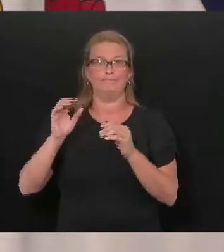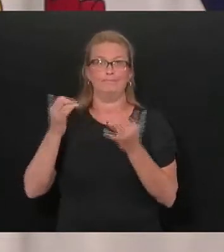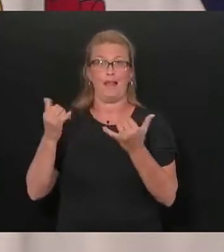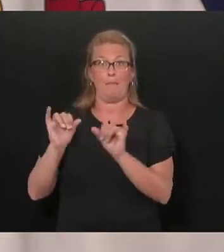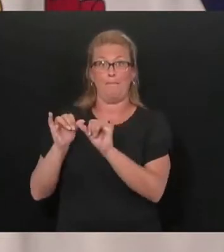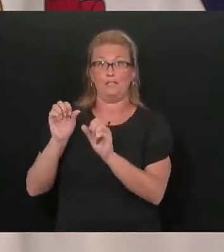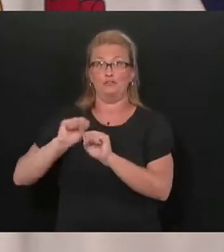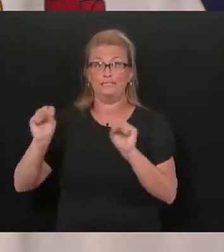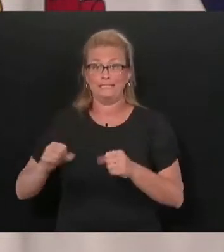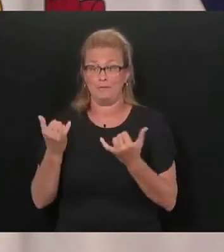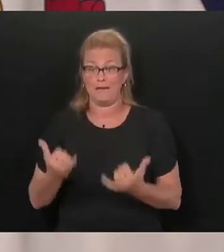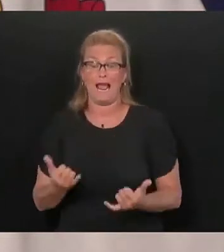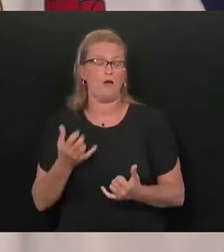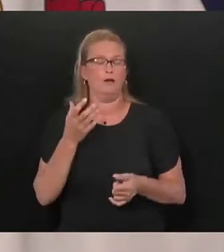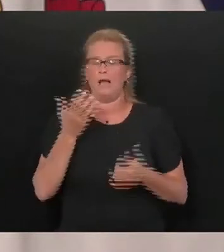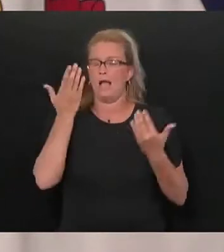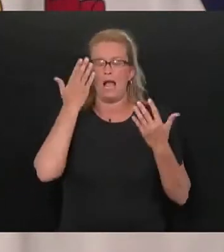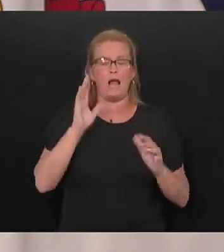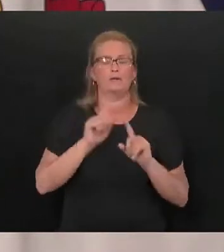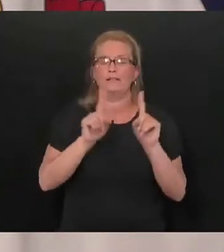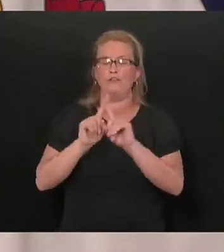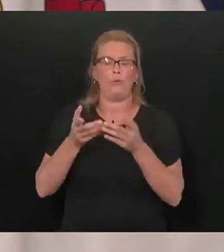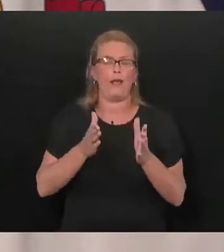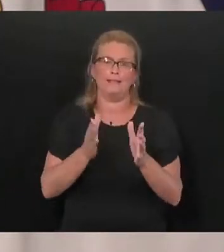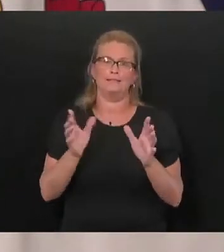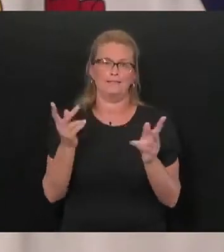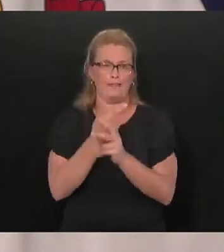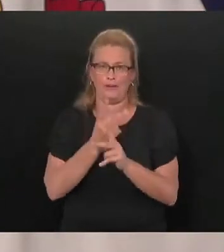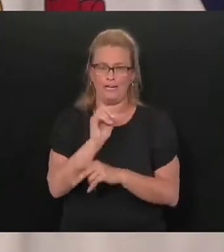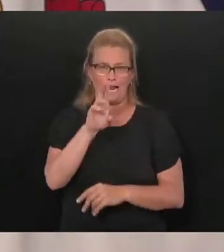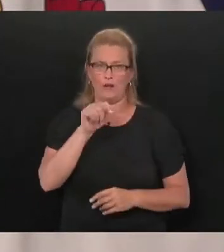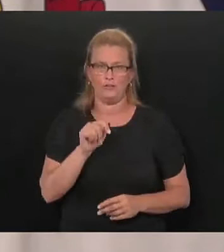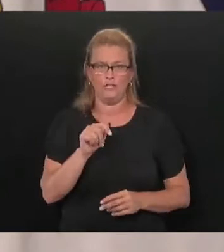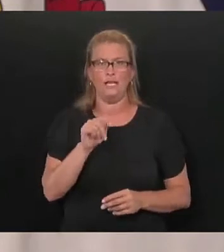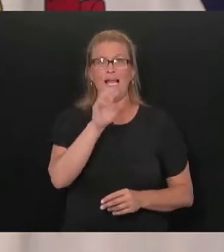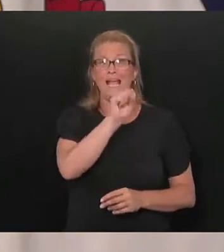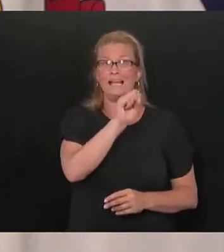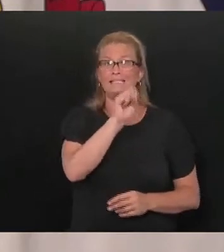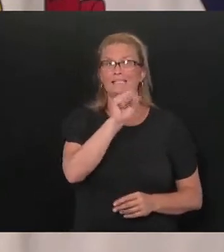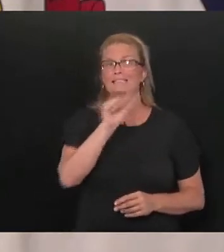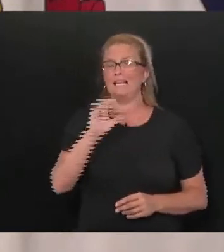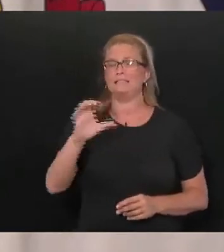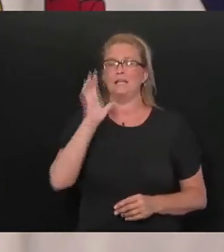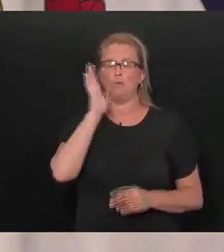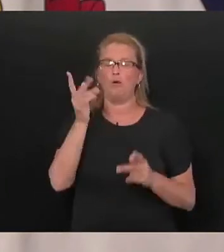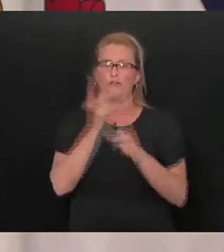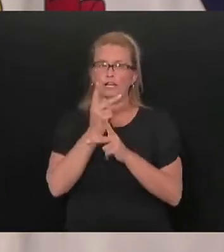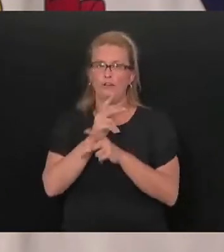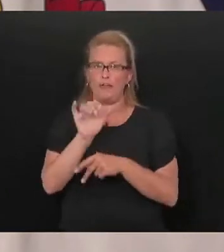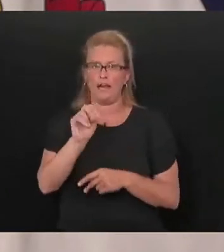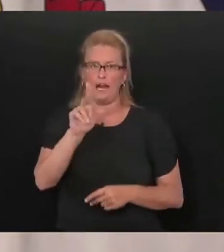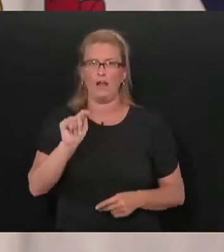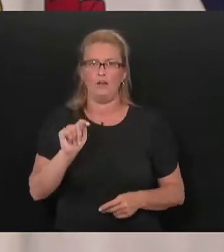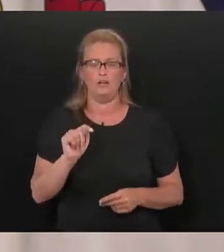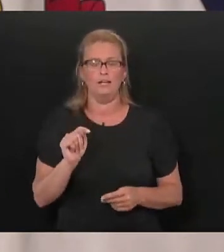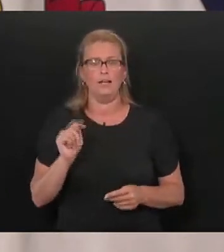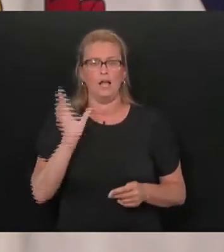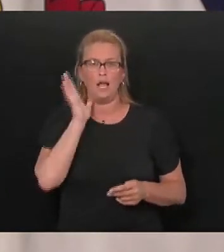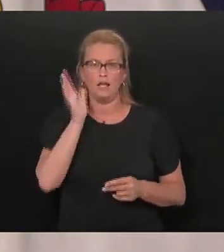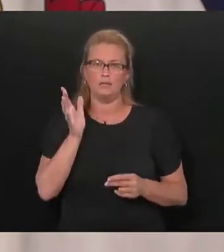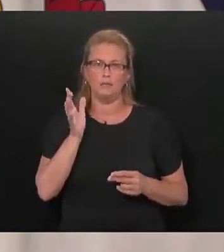in place. There's all kinds of ways to do it. I'm sure the SSAC will achieve this, and we'll pull it